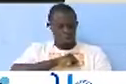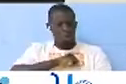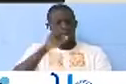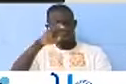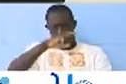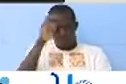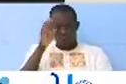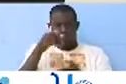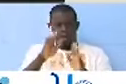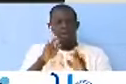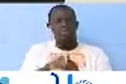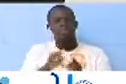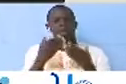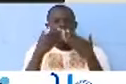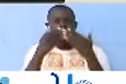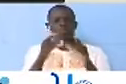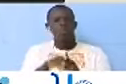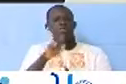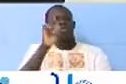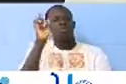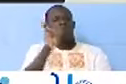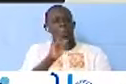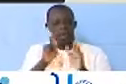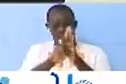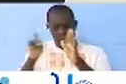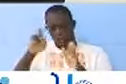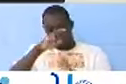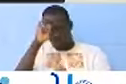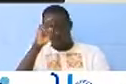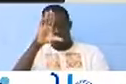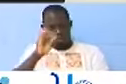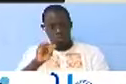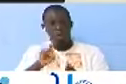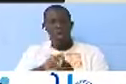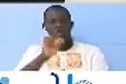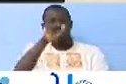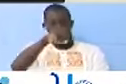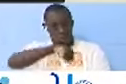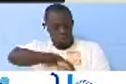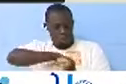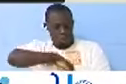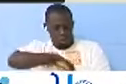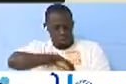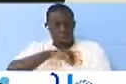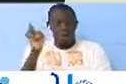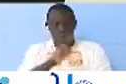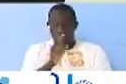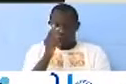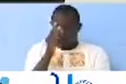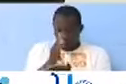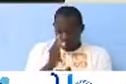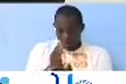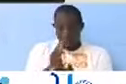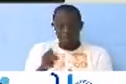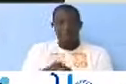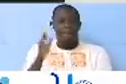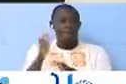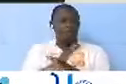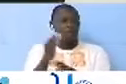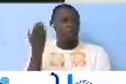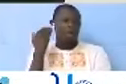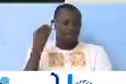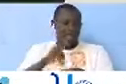us the nature of your job and also your personal experience as to what you personally witnessed and heard during the time that you were at the